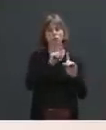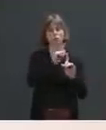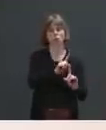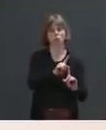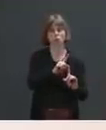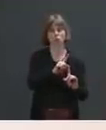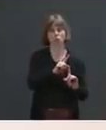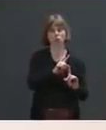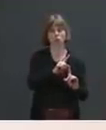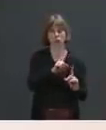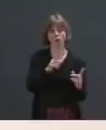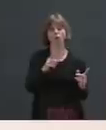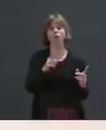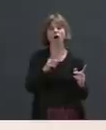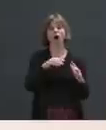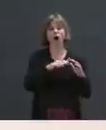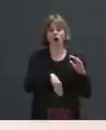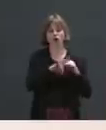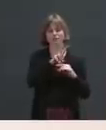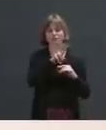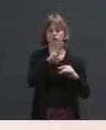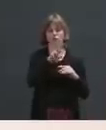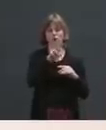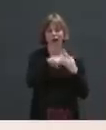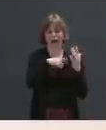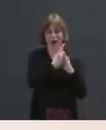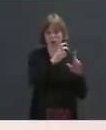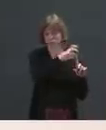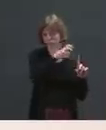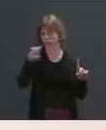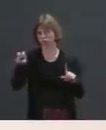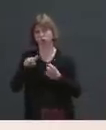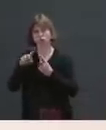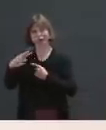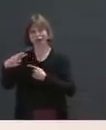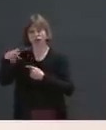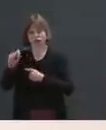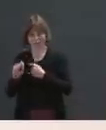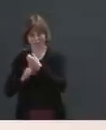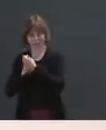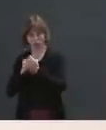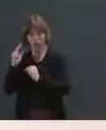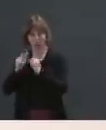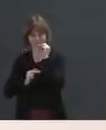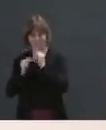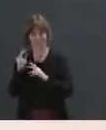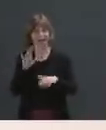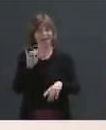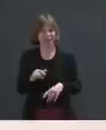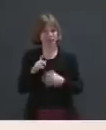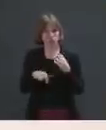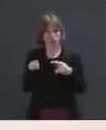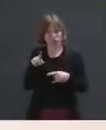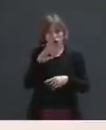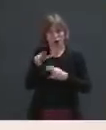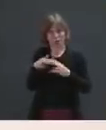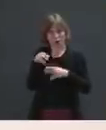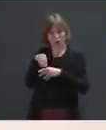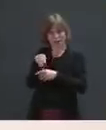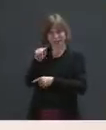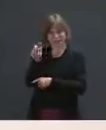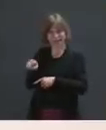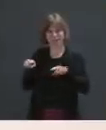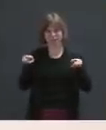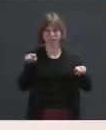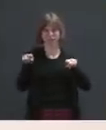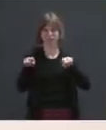under 72 hours, to these HHS-sponsored facilities, which is the one where we've been referring to in Texas. They are two